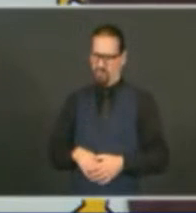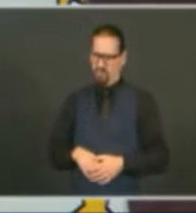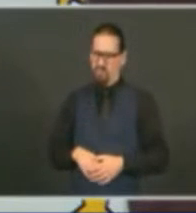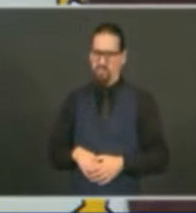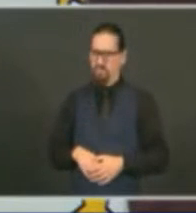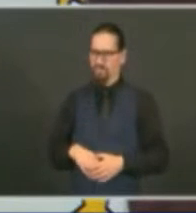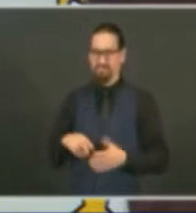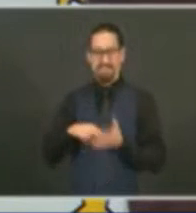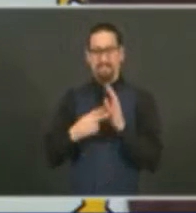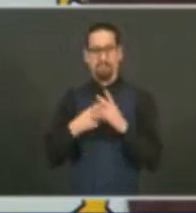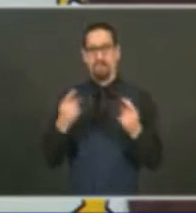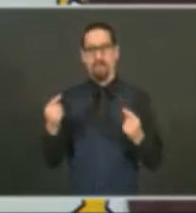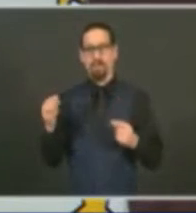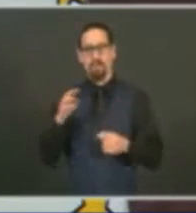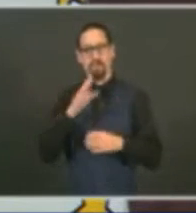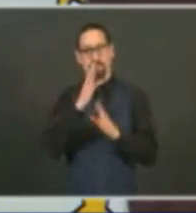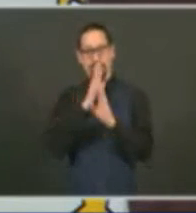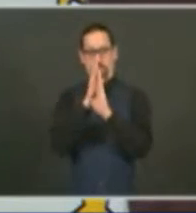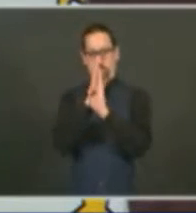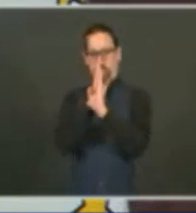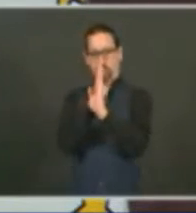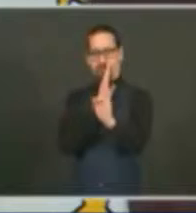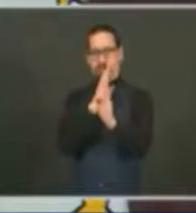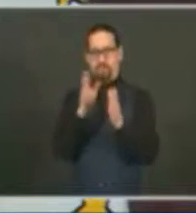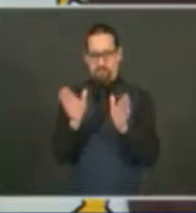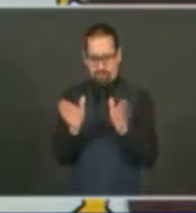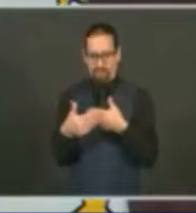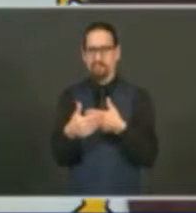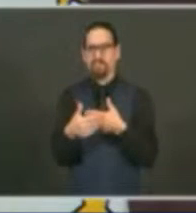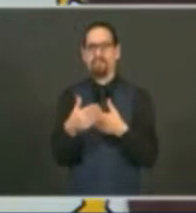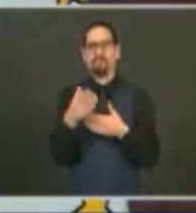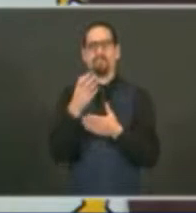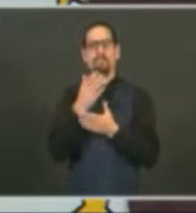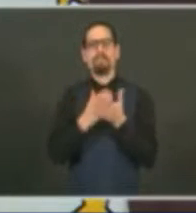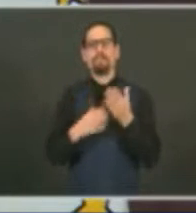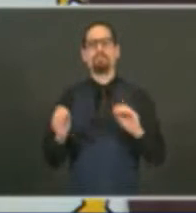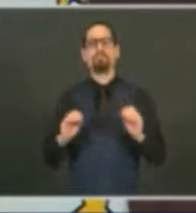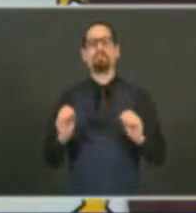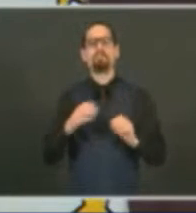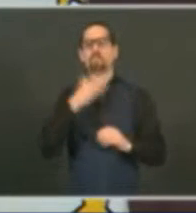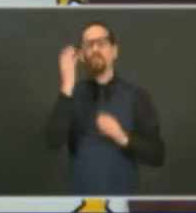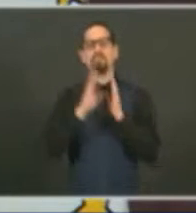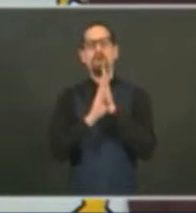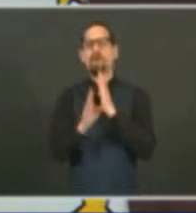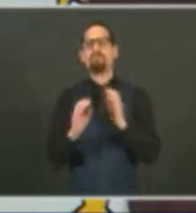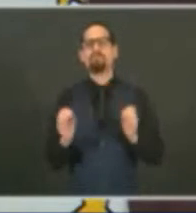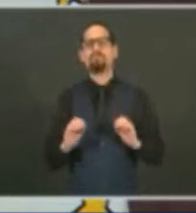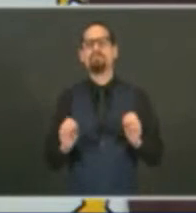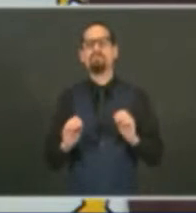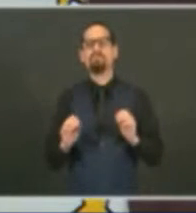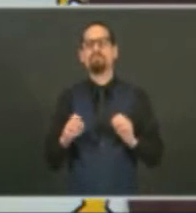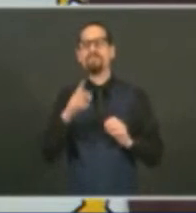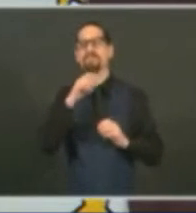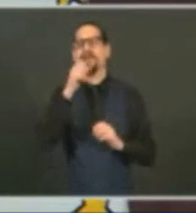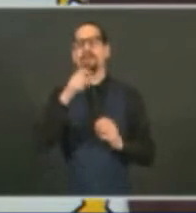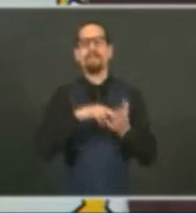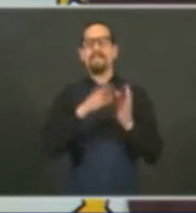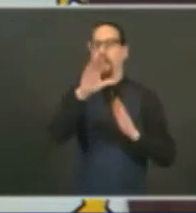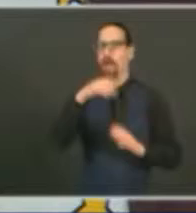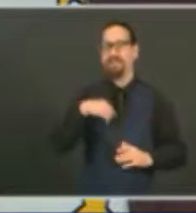between some inmates or rooms. So while that isn't an excuse, it is an extremely